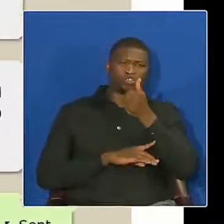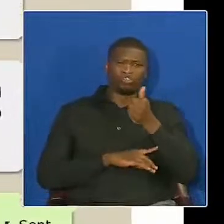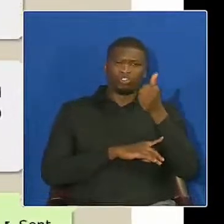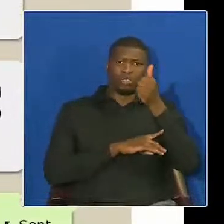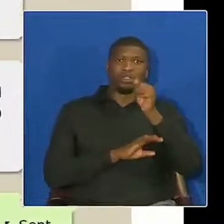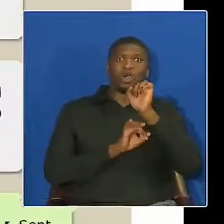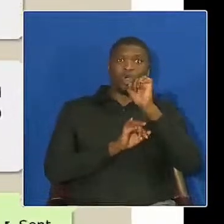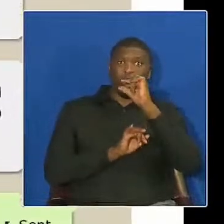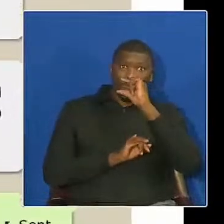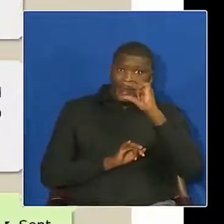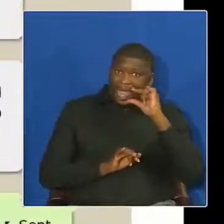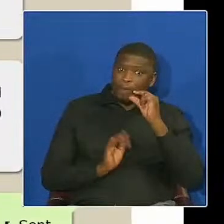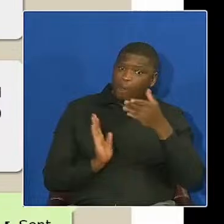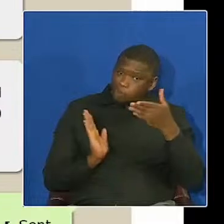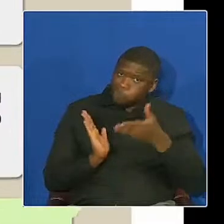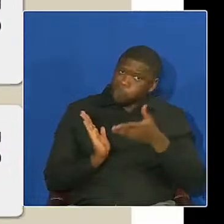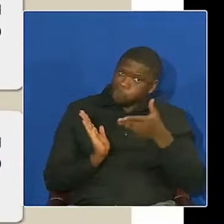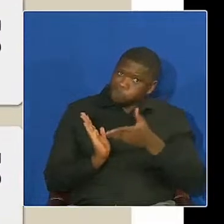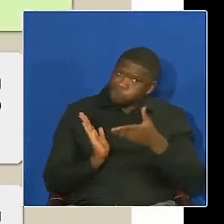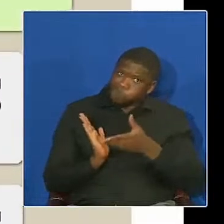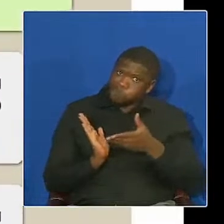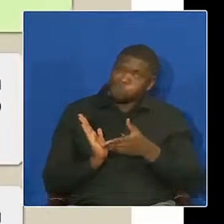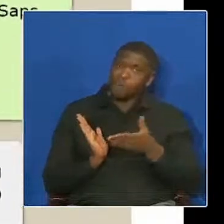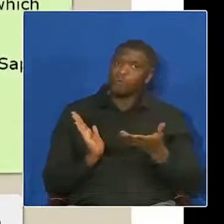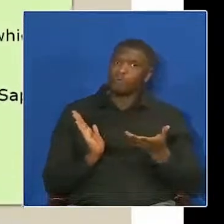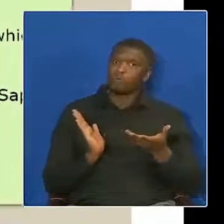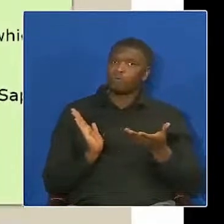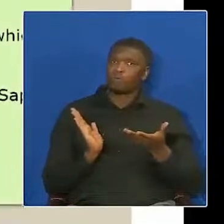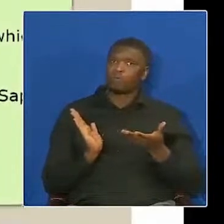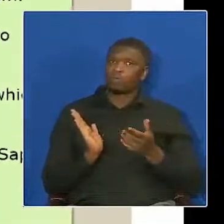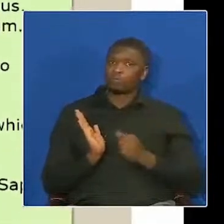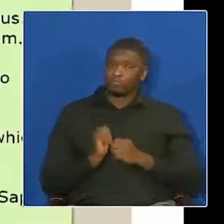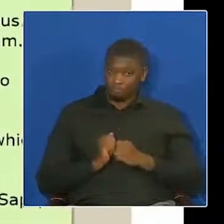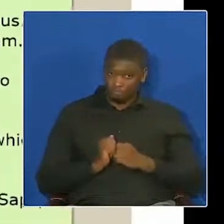Your name is also mentioned in this